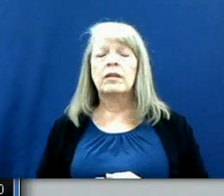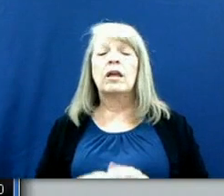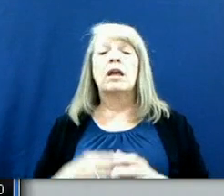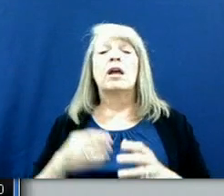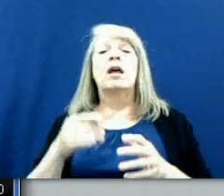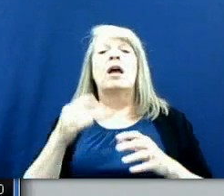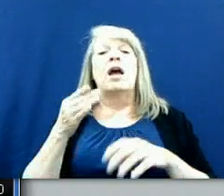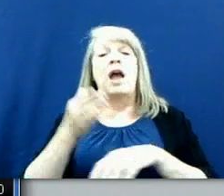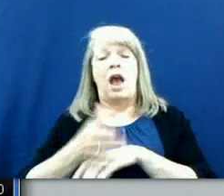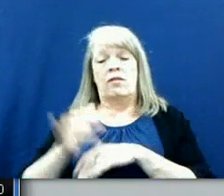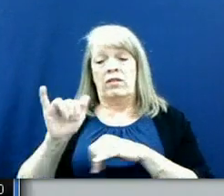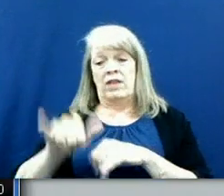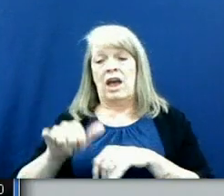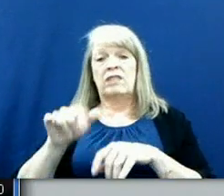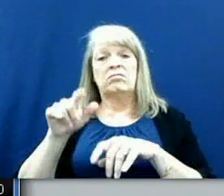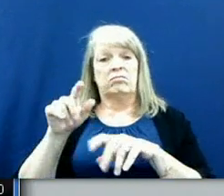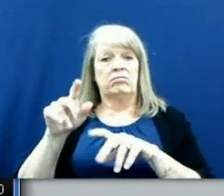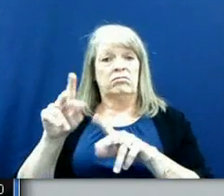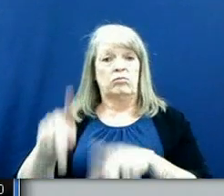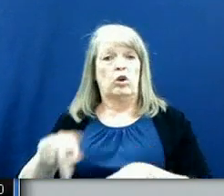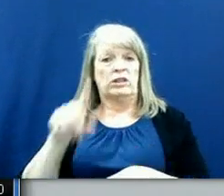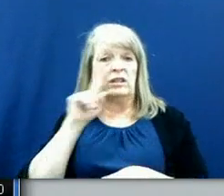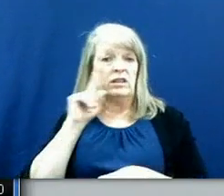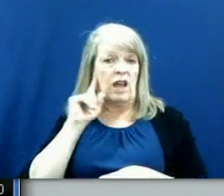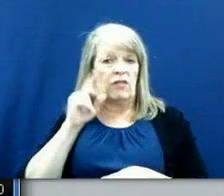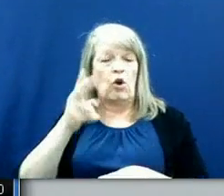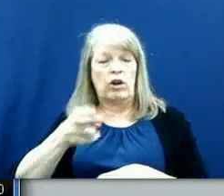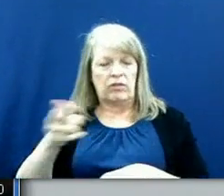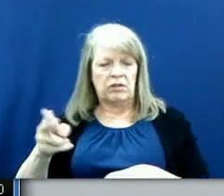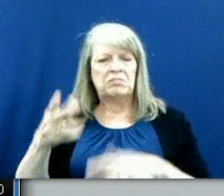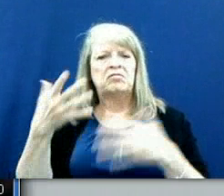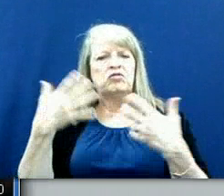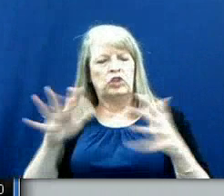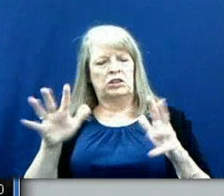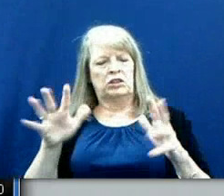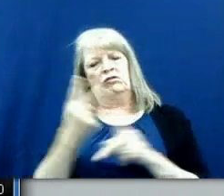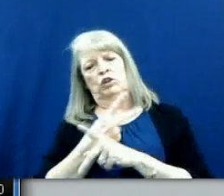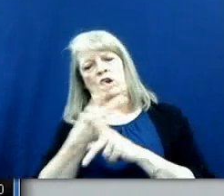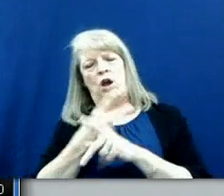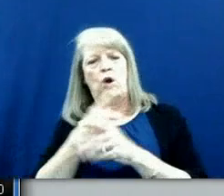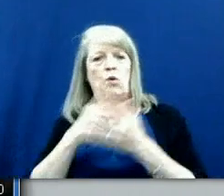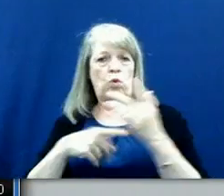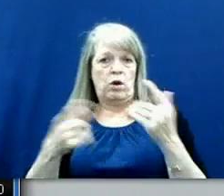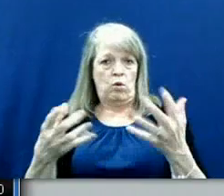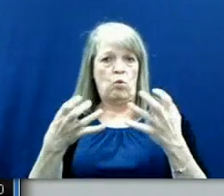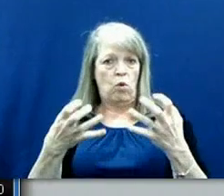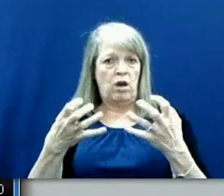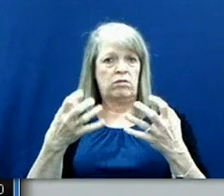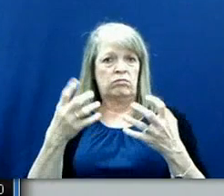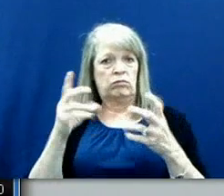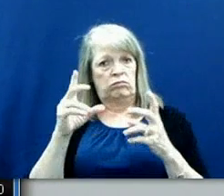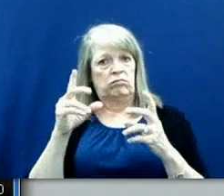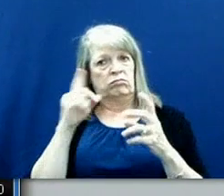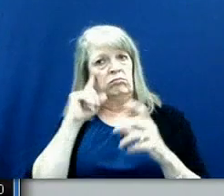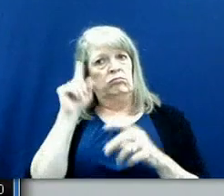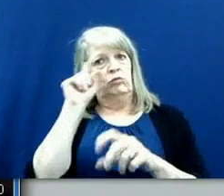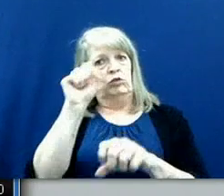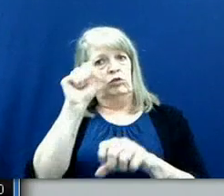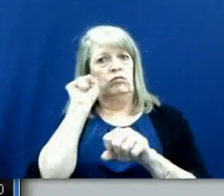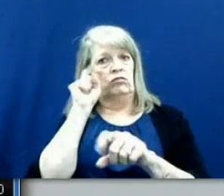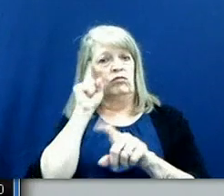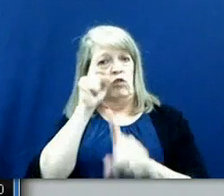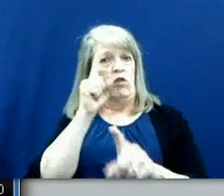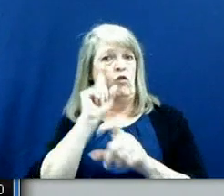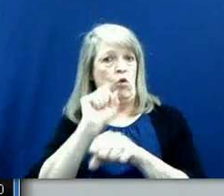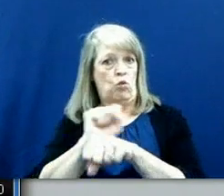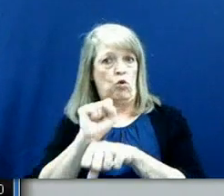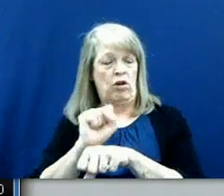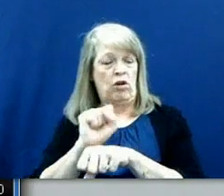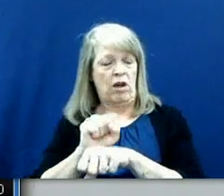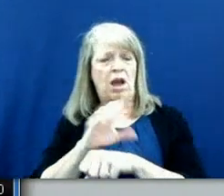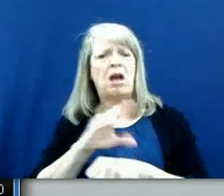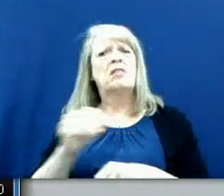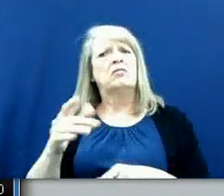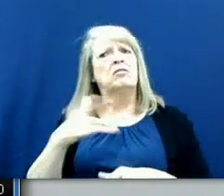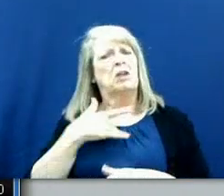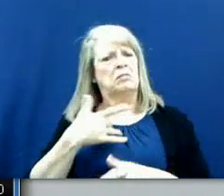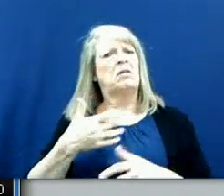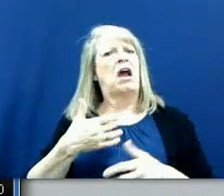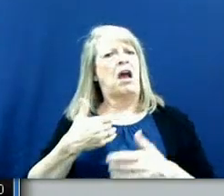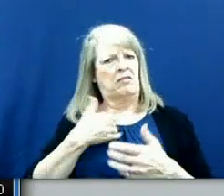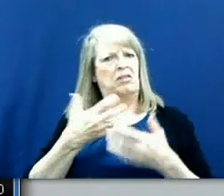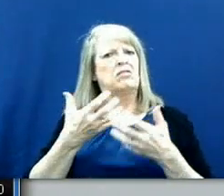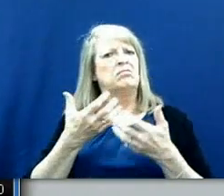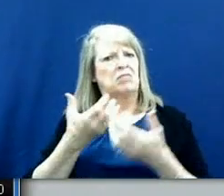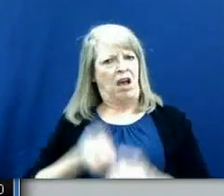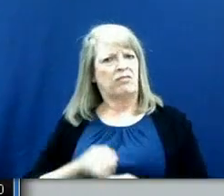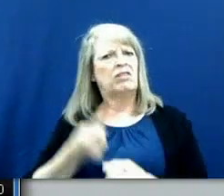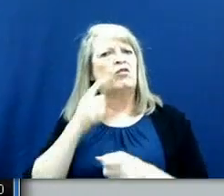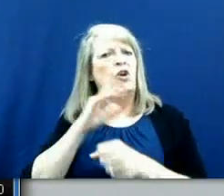Once the deaf or hard of hearing person has determined what they want to do for work and feels confident that they have the skills needed to